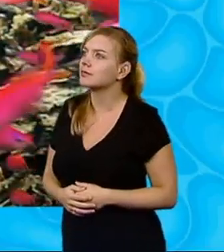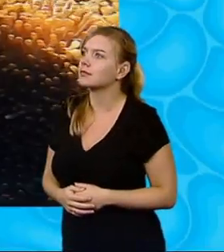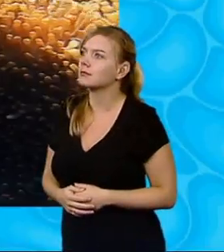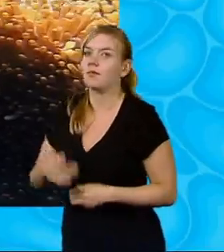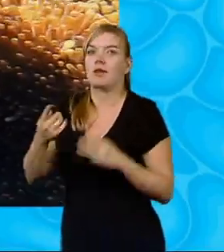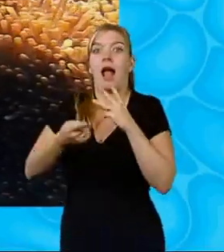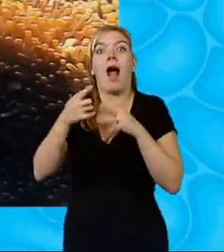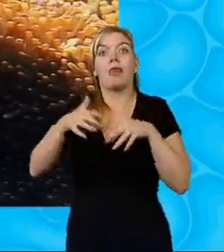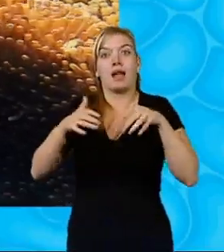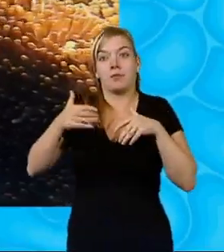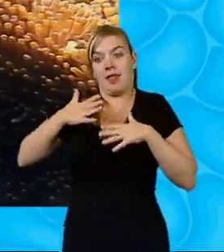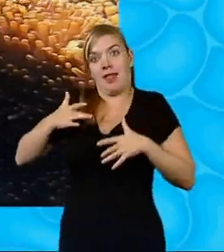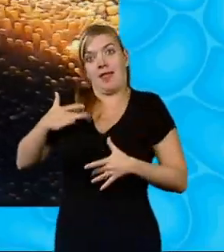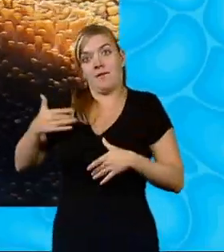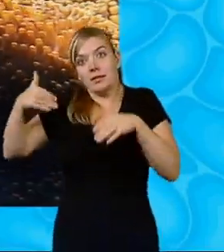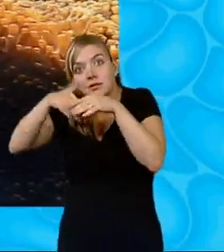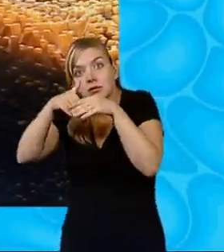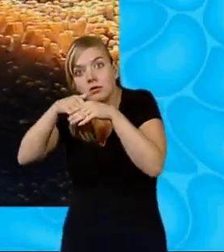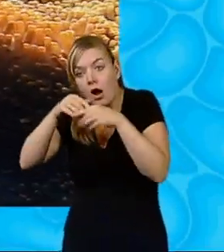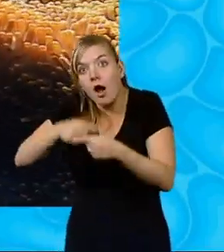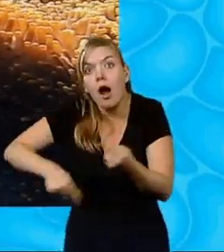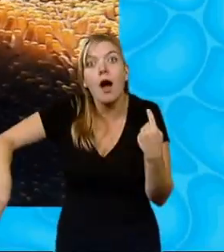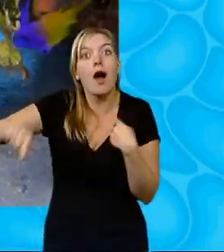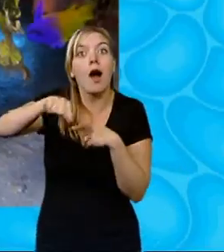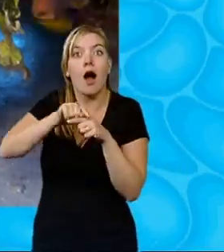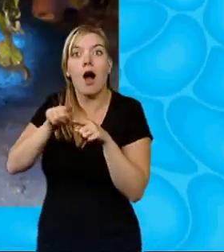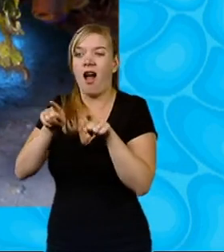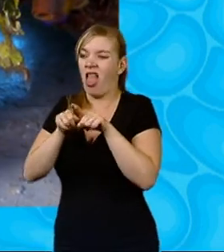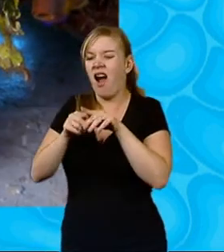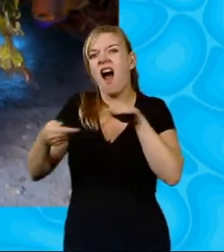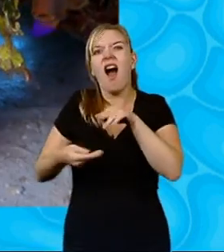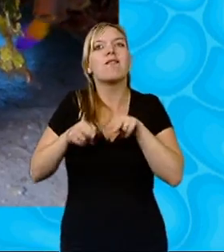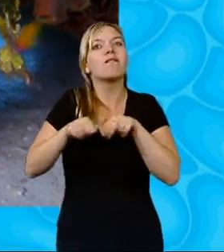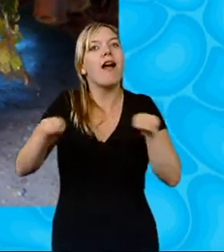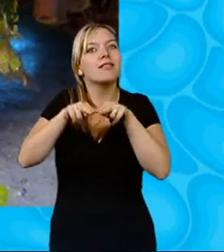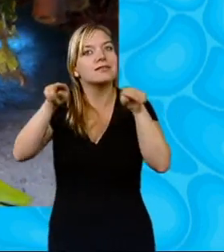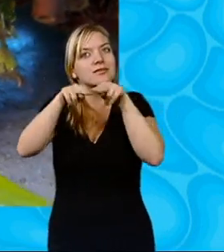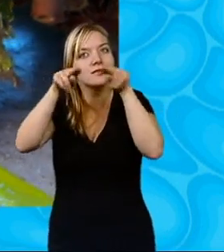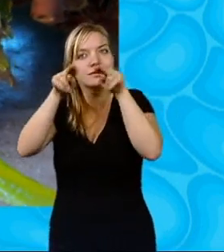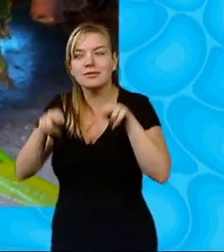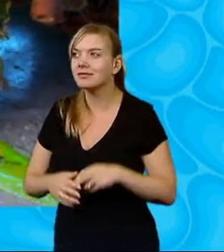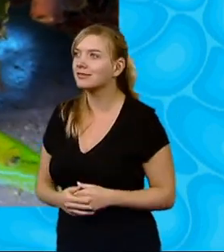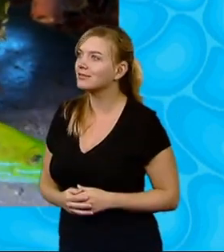creatures live in and around it. It's a bit like an undersea block of flats.